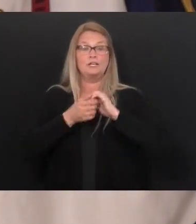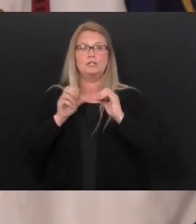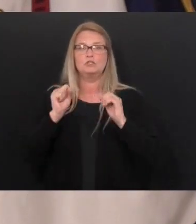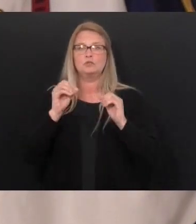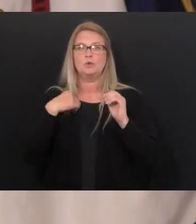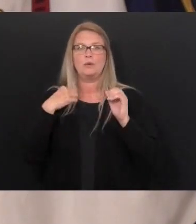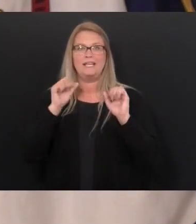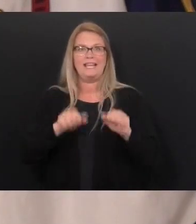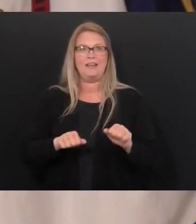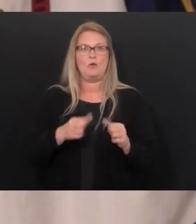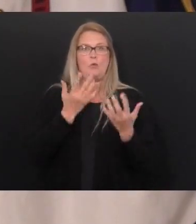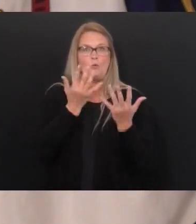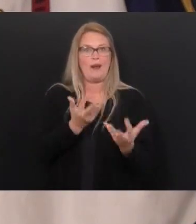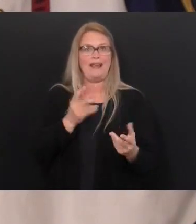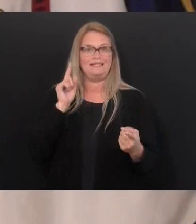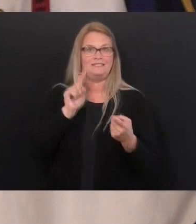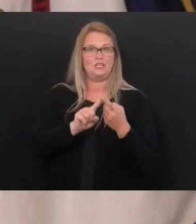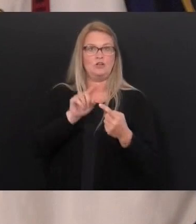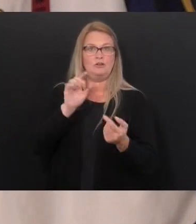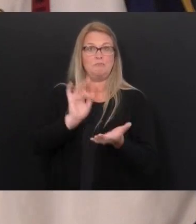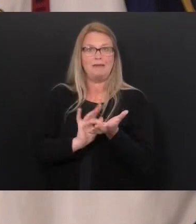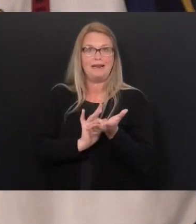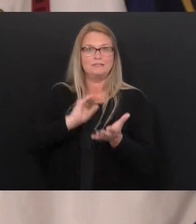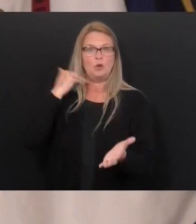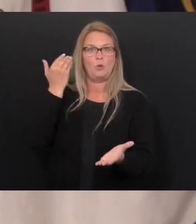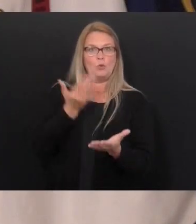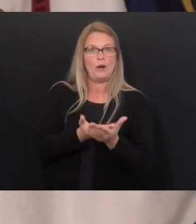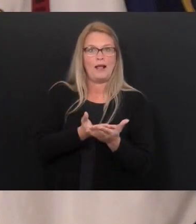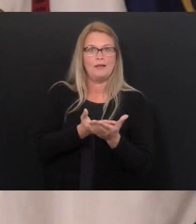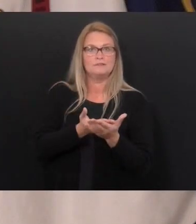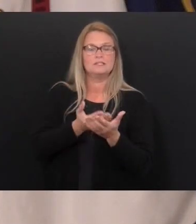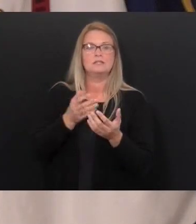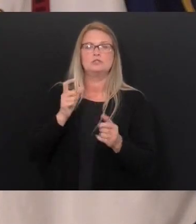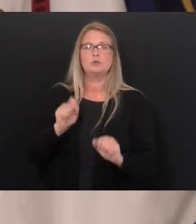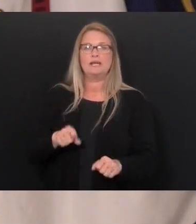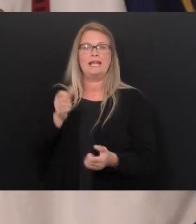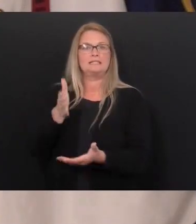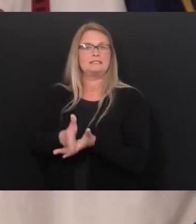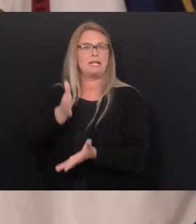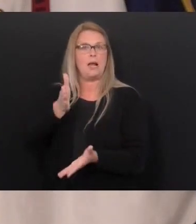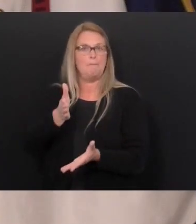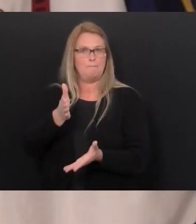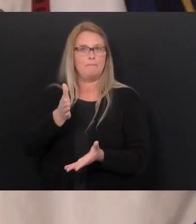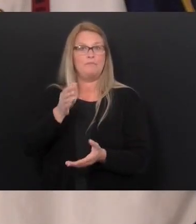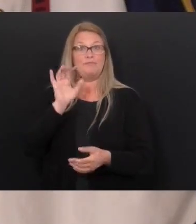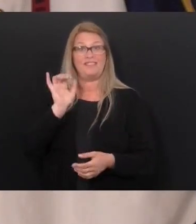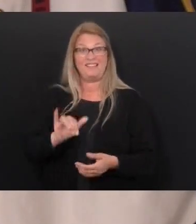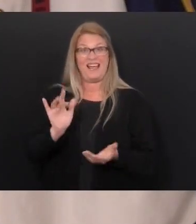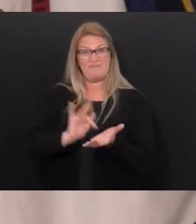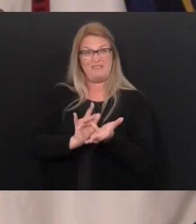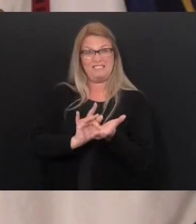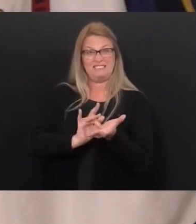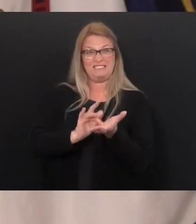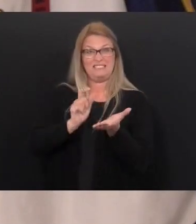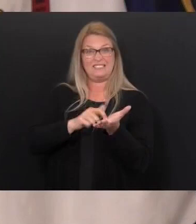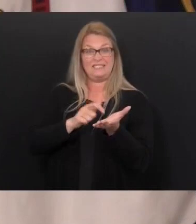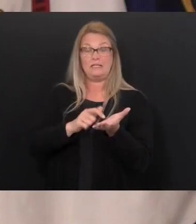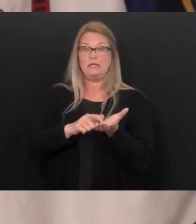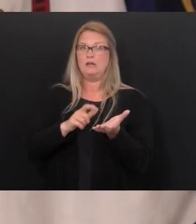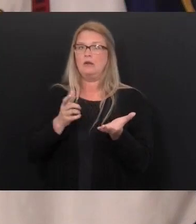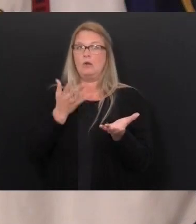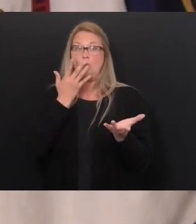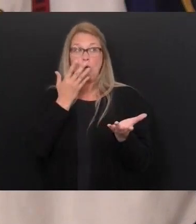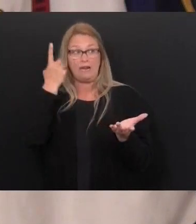a drug that will stop this thing right in its tracks. That bridge is not going to be